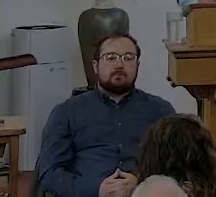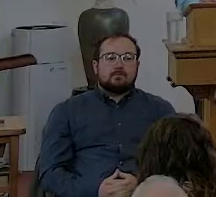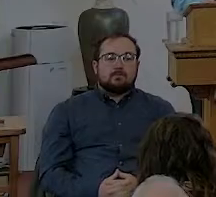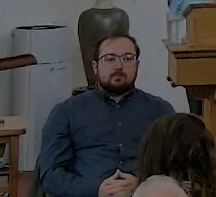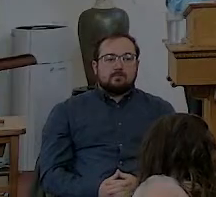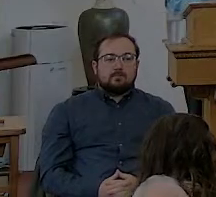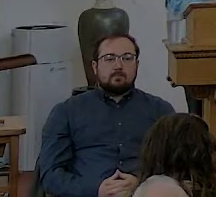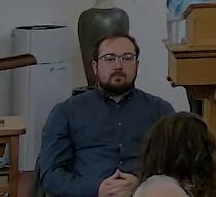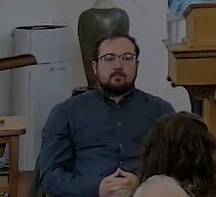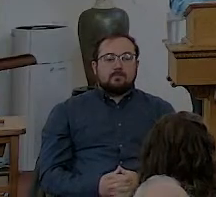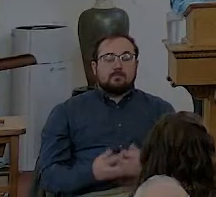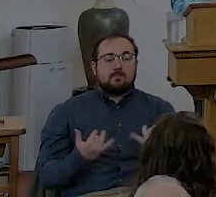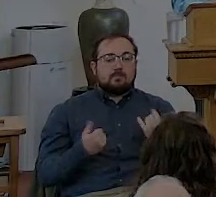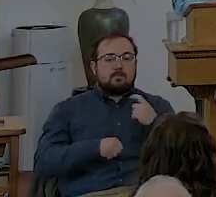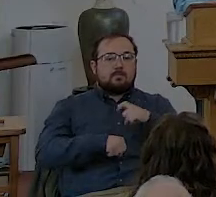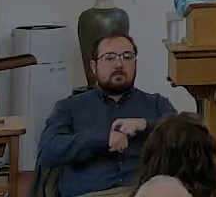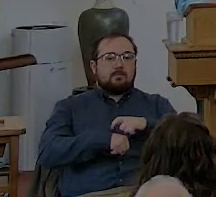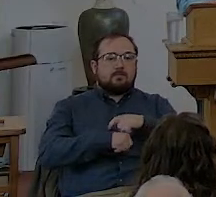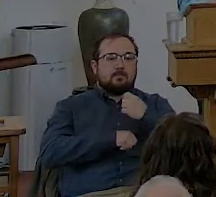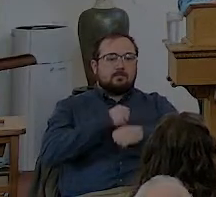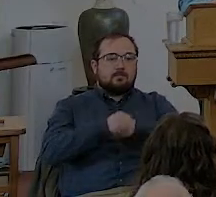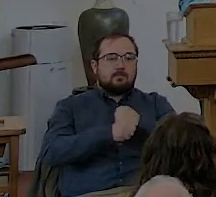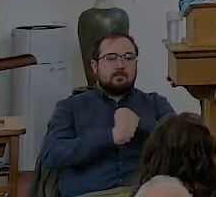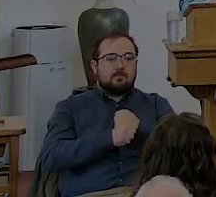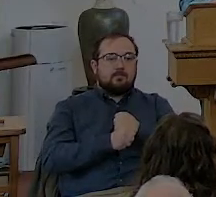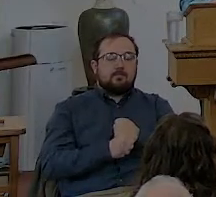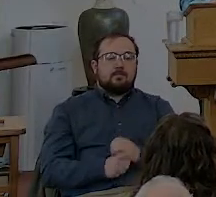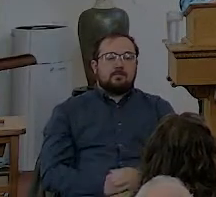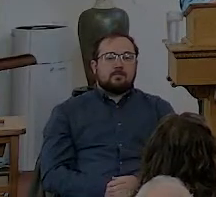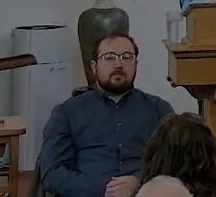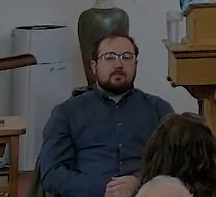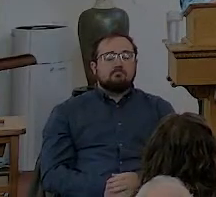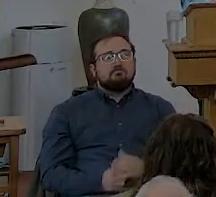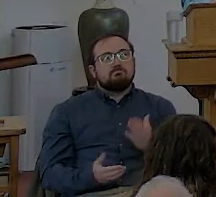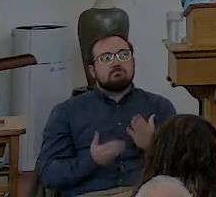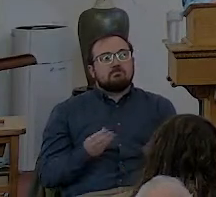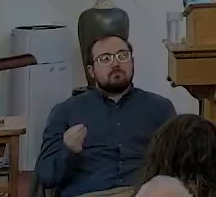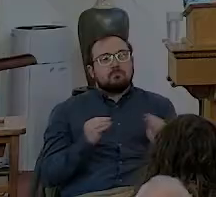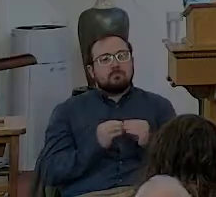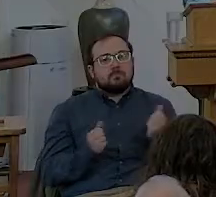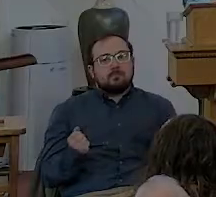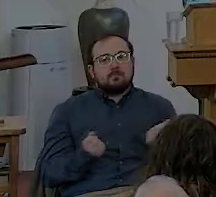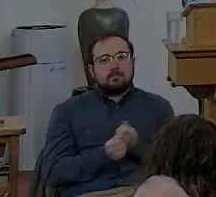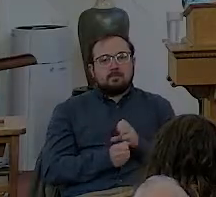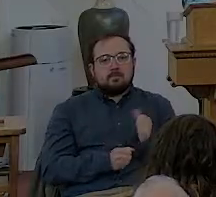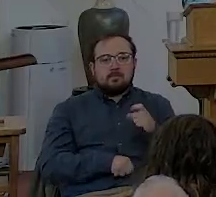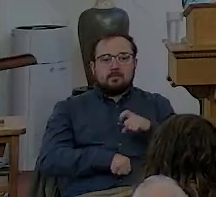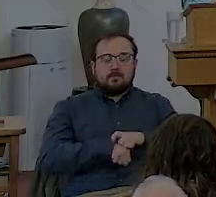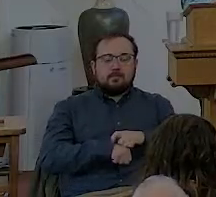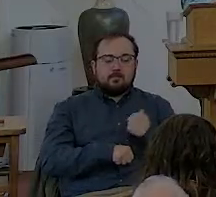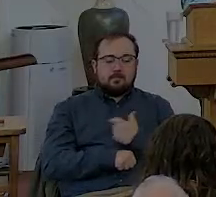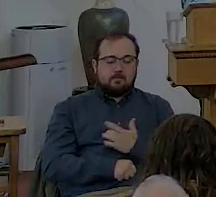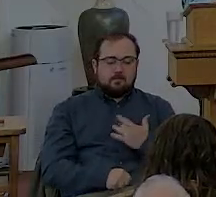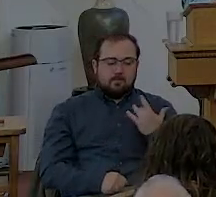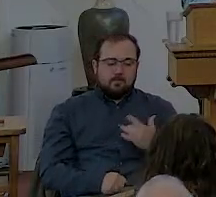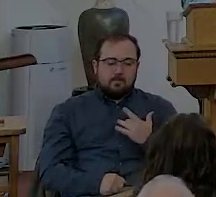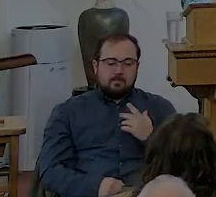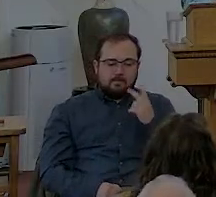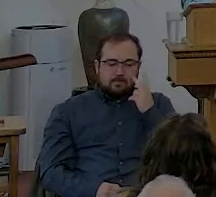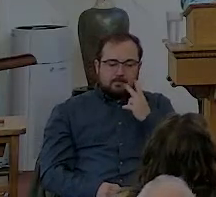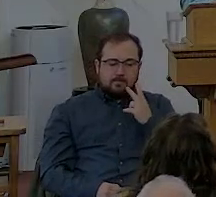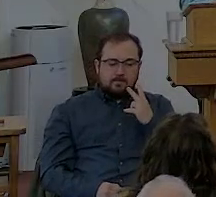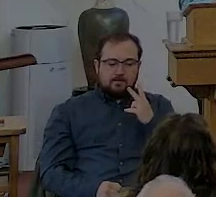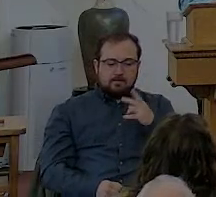This time of year, perhaps more than any other, we see and feel the power of our